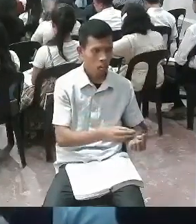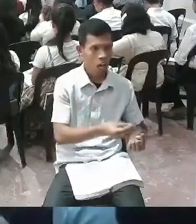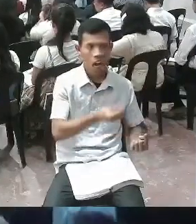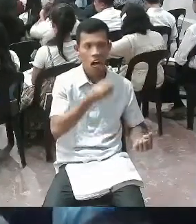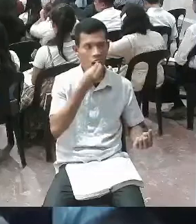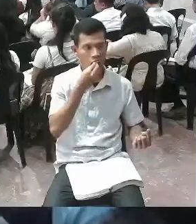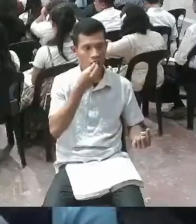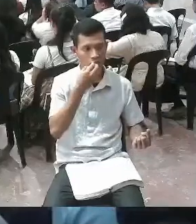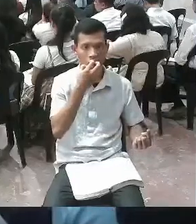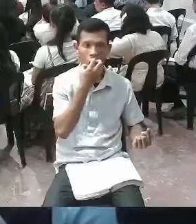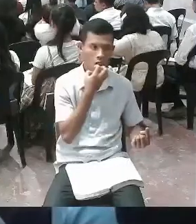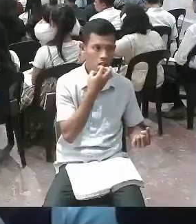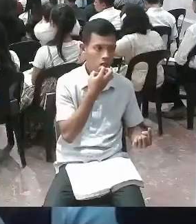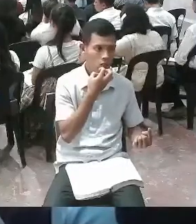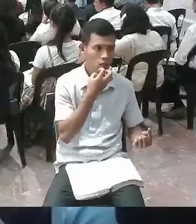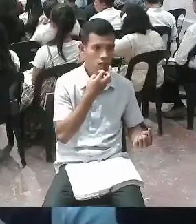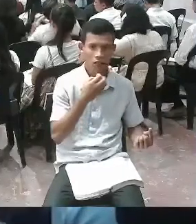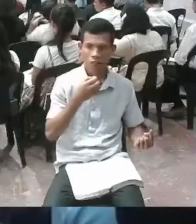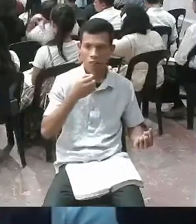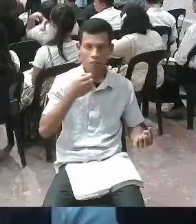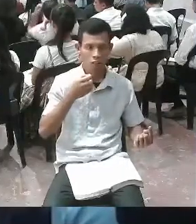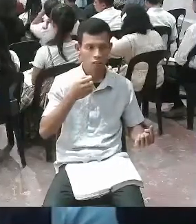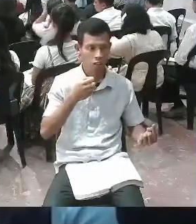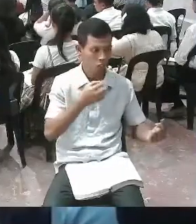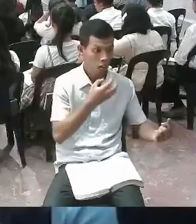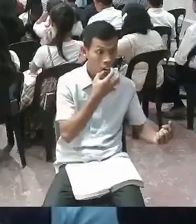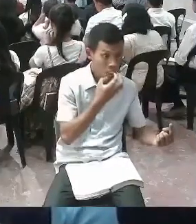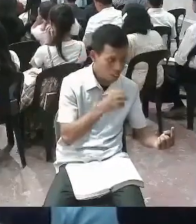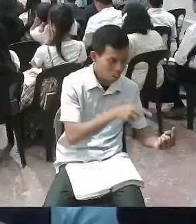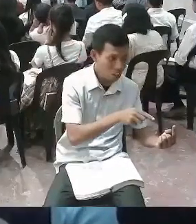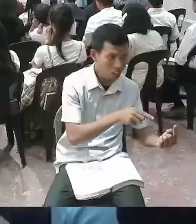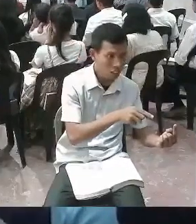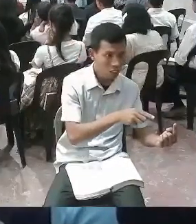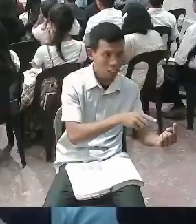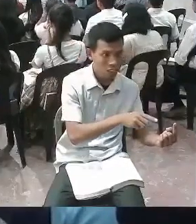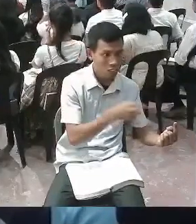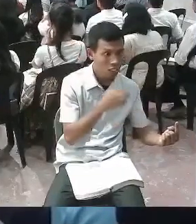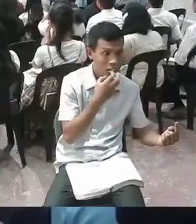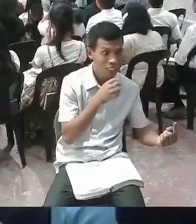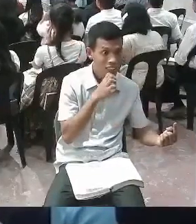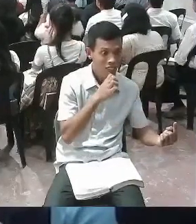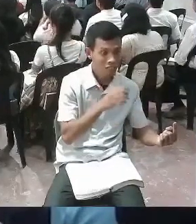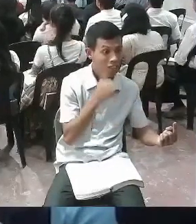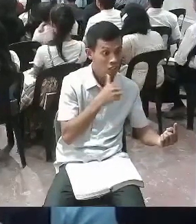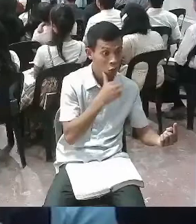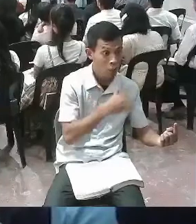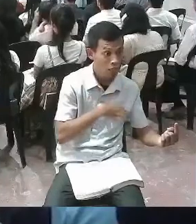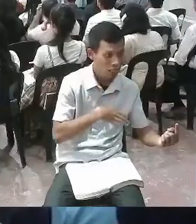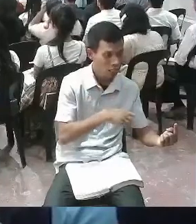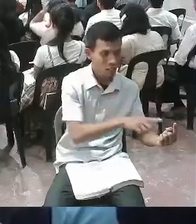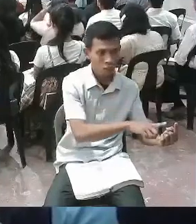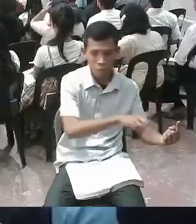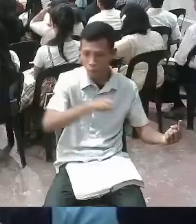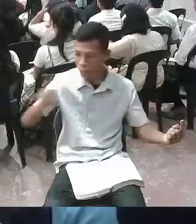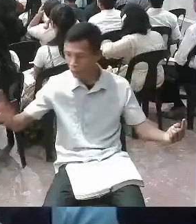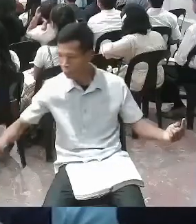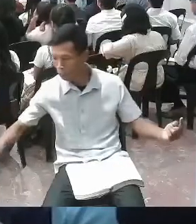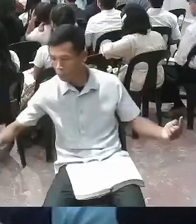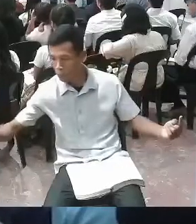a woman to rescue us with a virgin-born